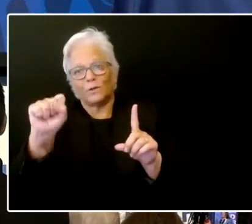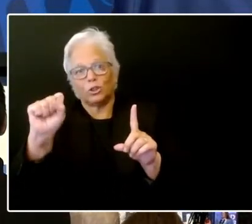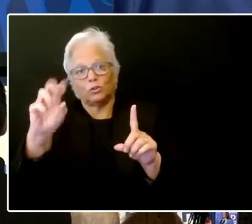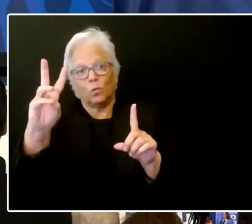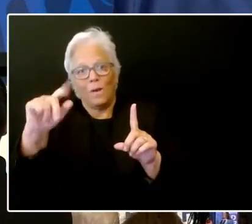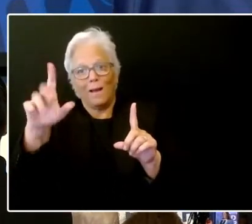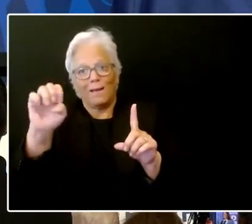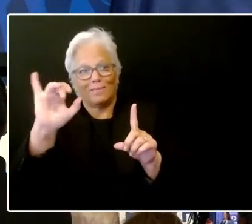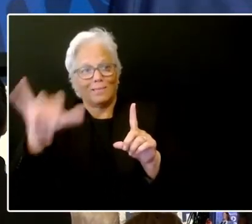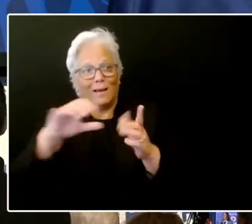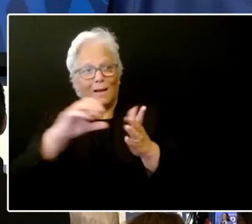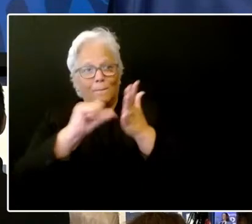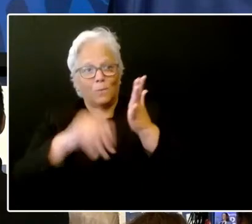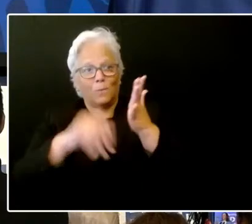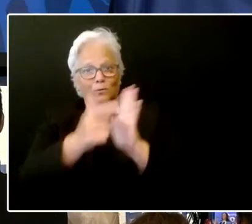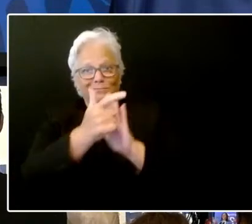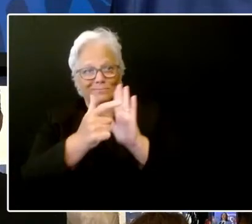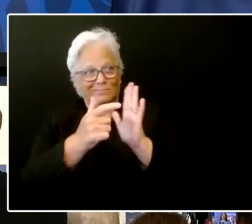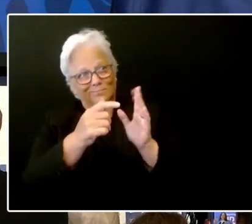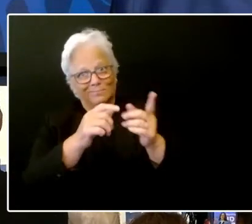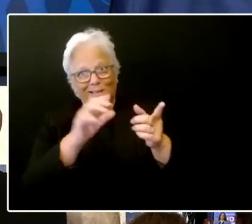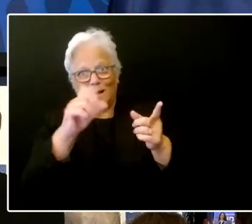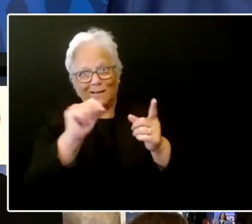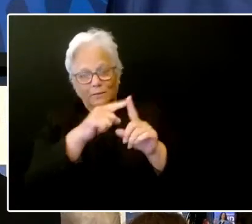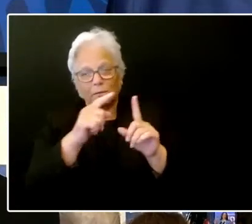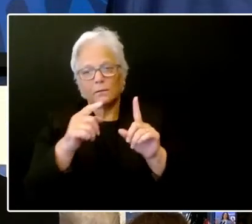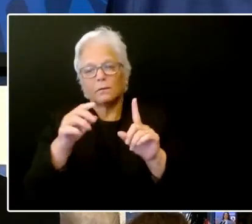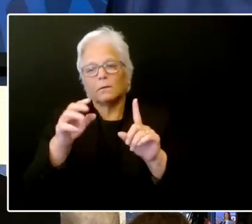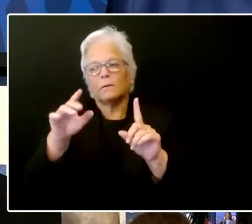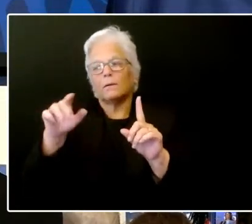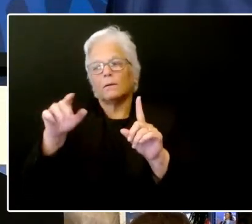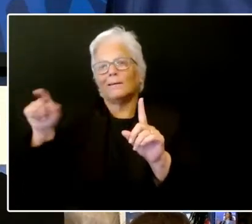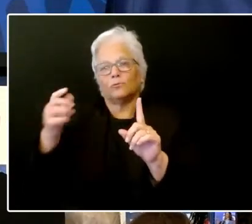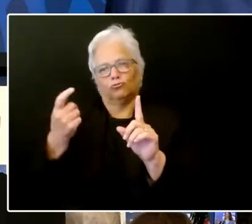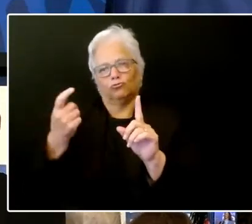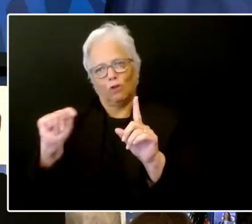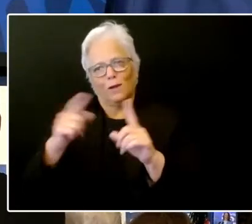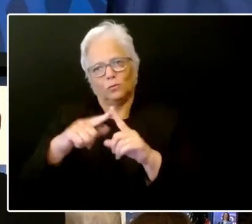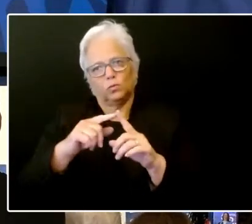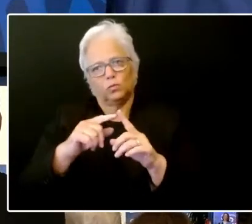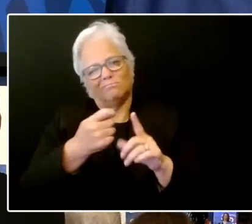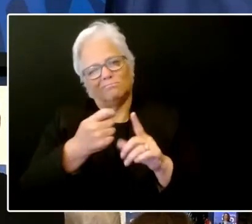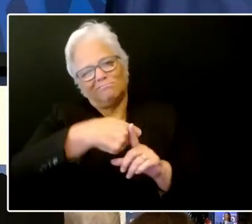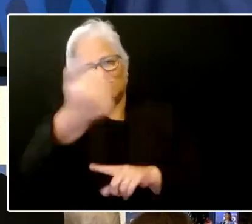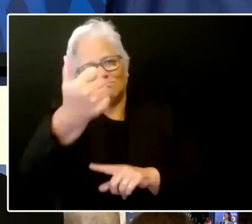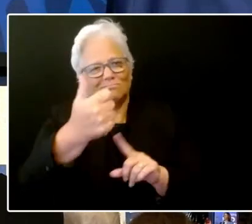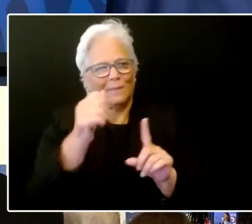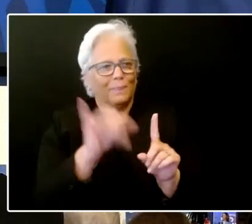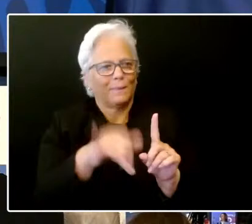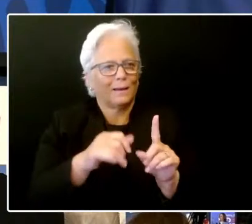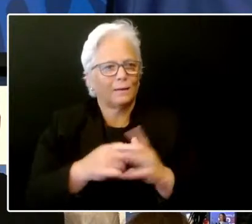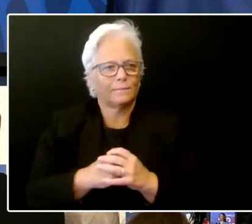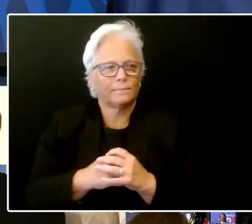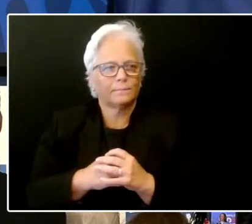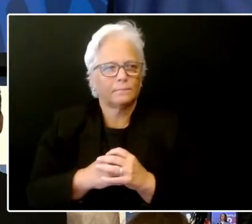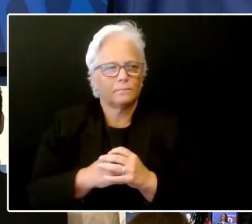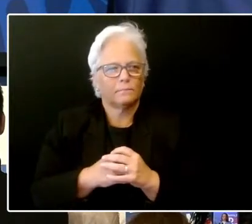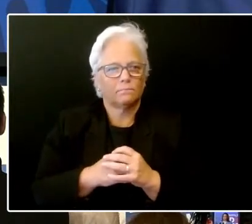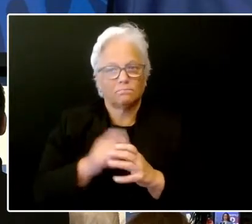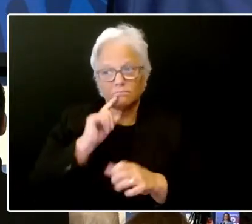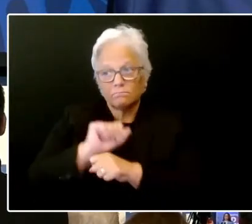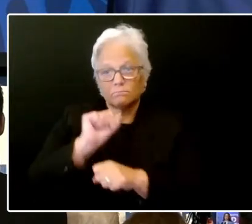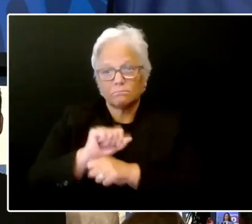actions. Instead, he uses the word proudly, takes credit for overturning Roe. So make